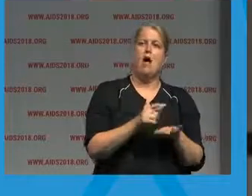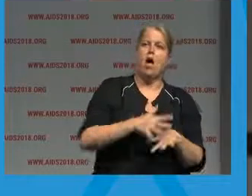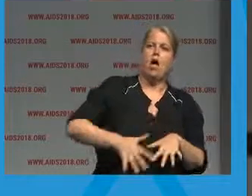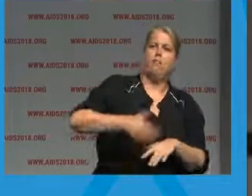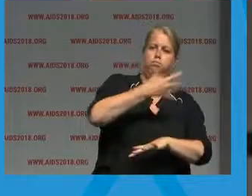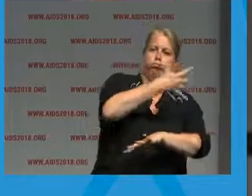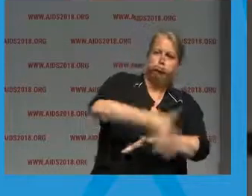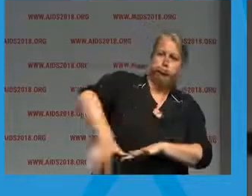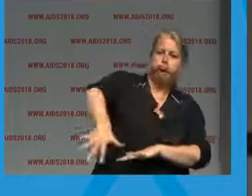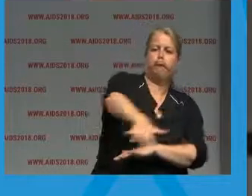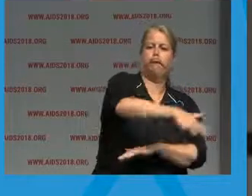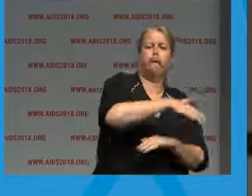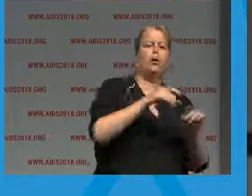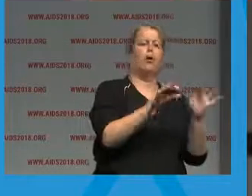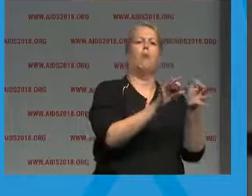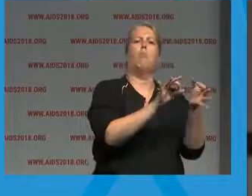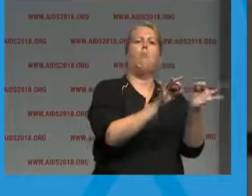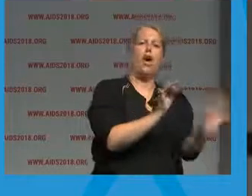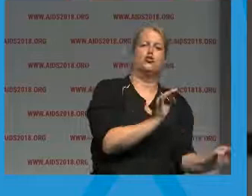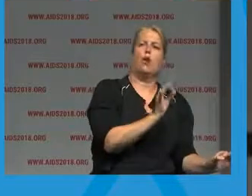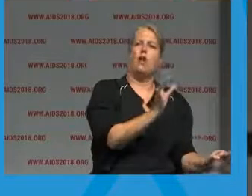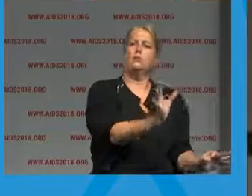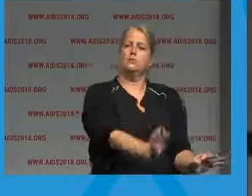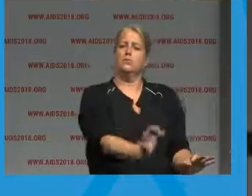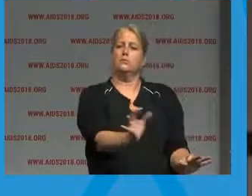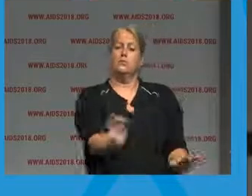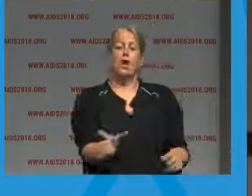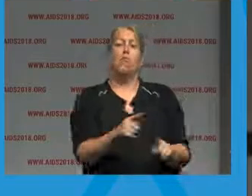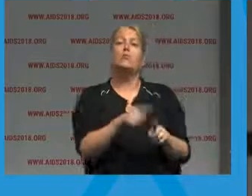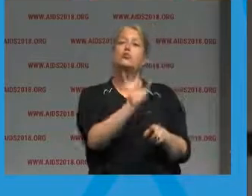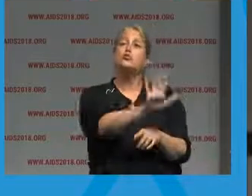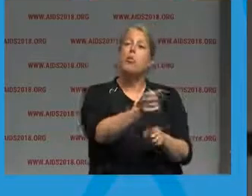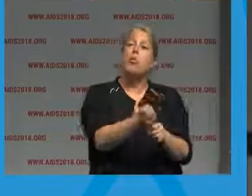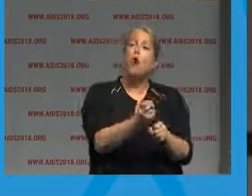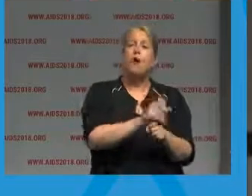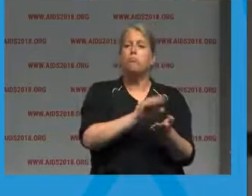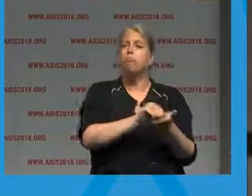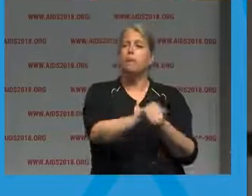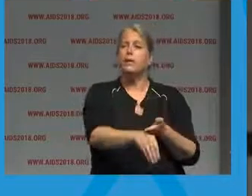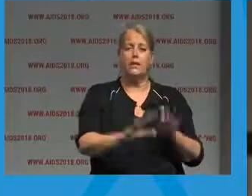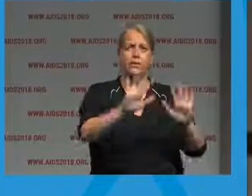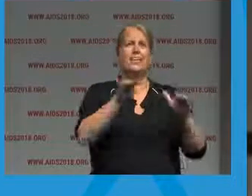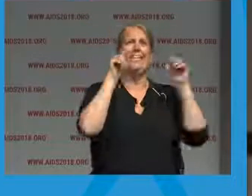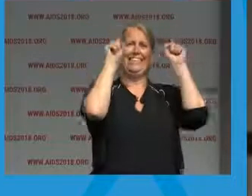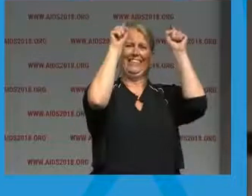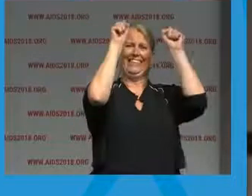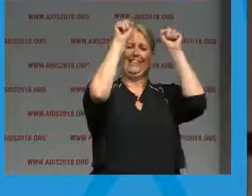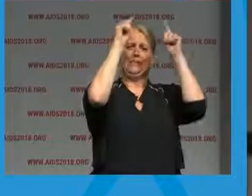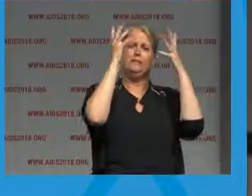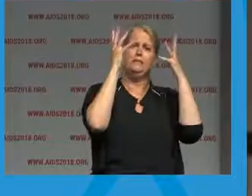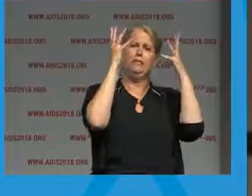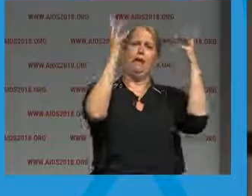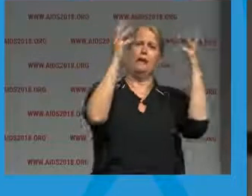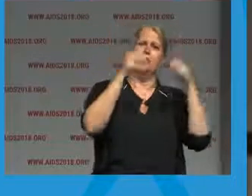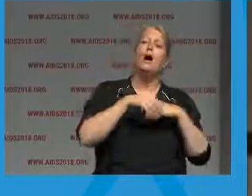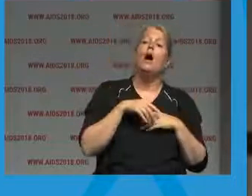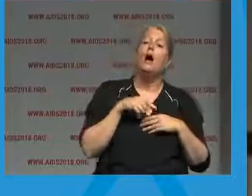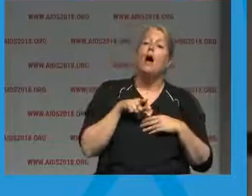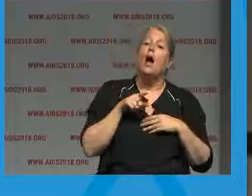further marginalized and not paid for work. So I think it also is a question